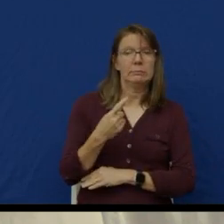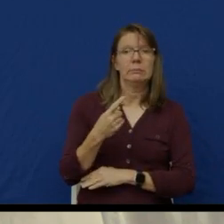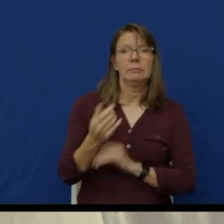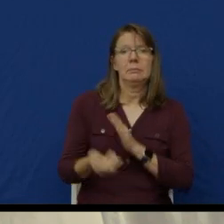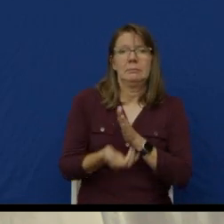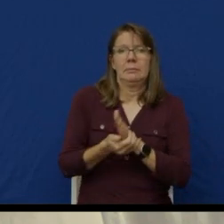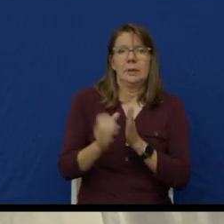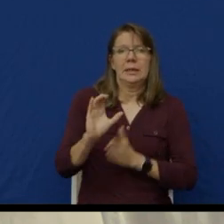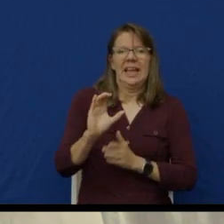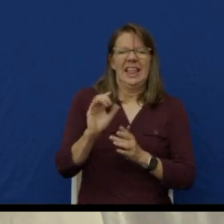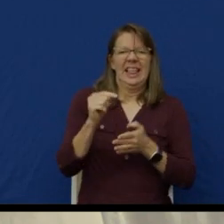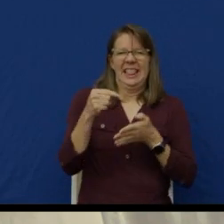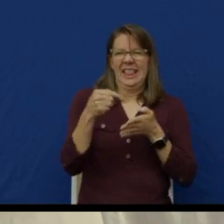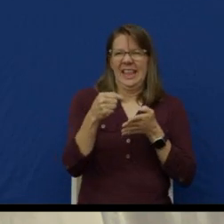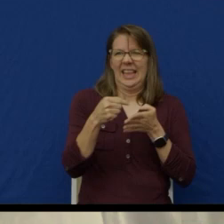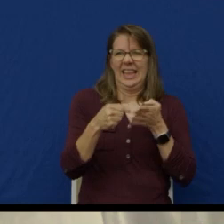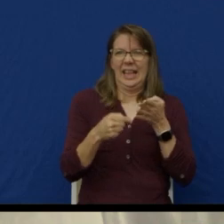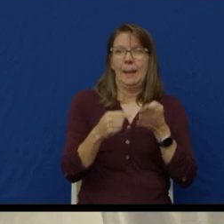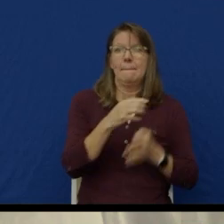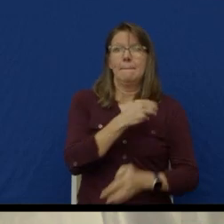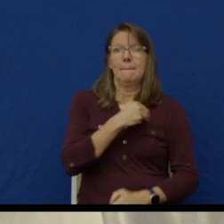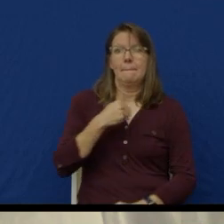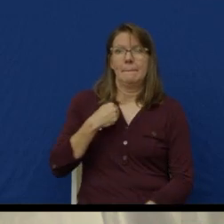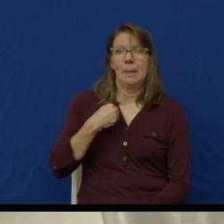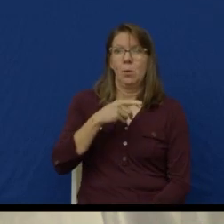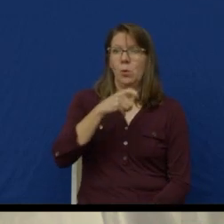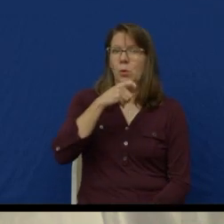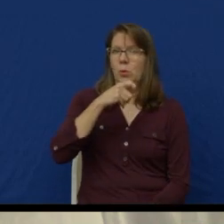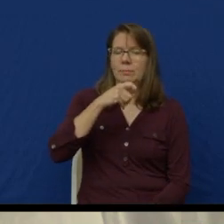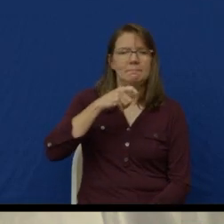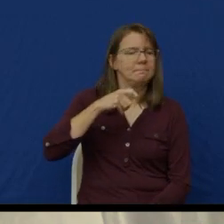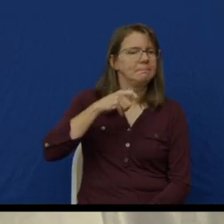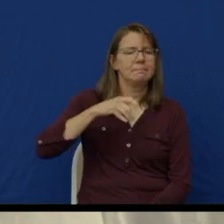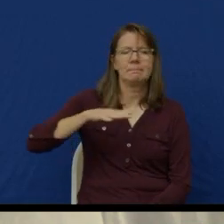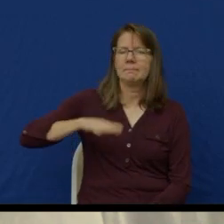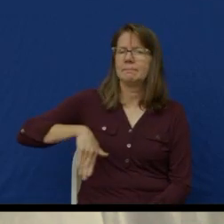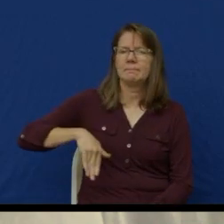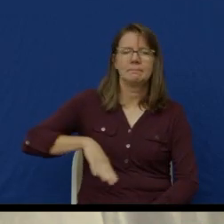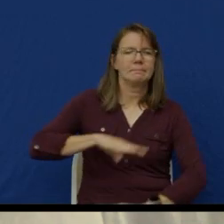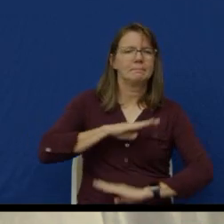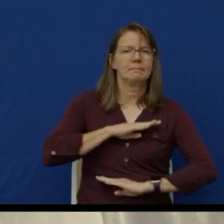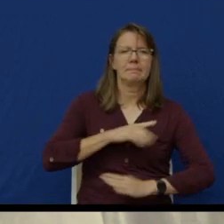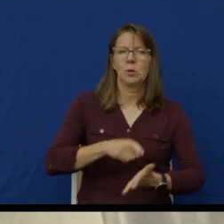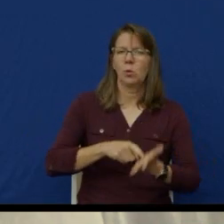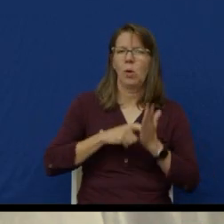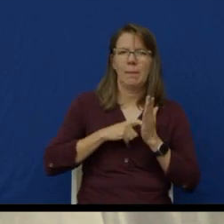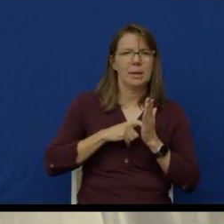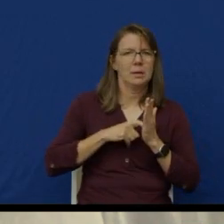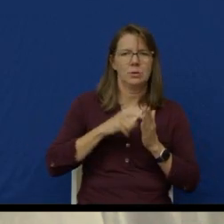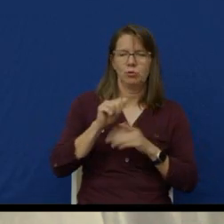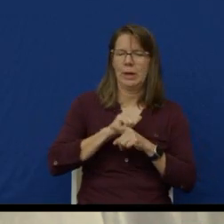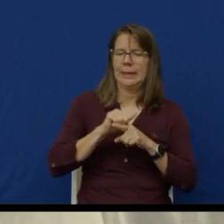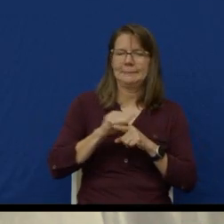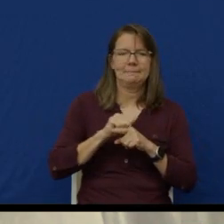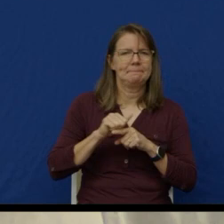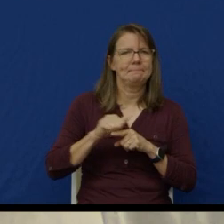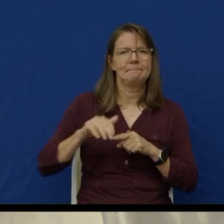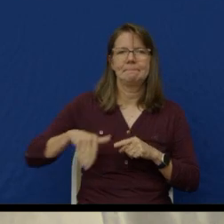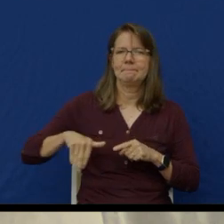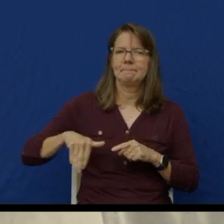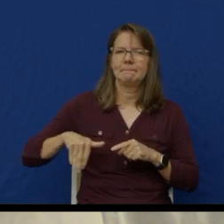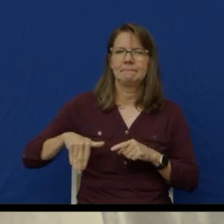the members who did not meet their required training. Now, just a couple